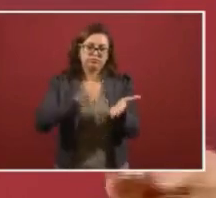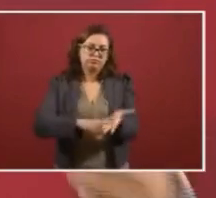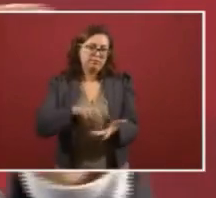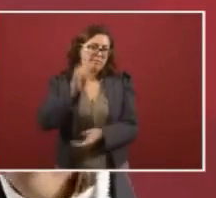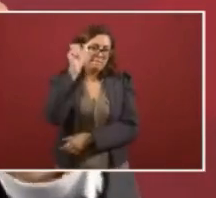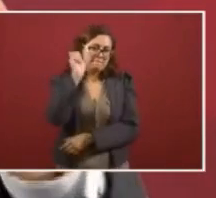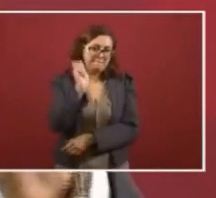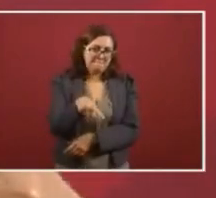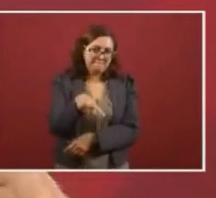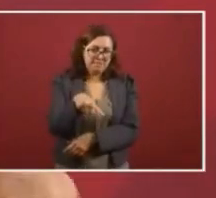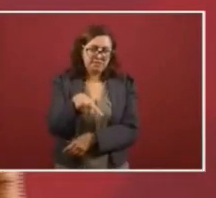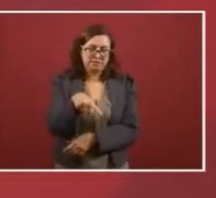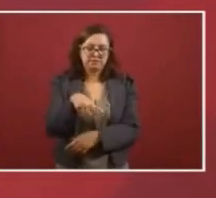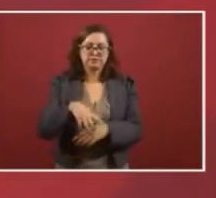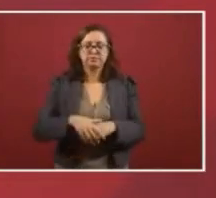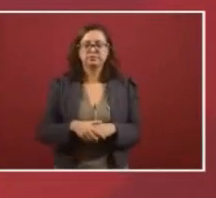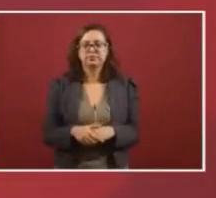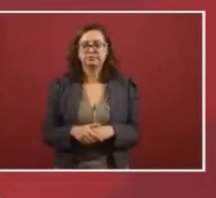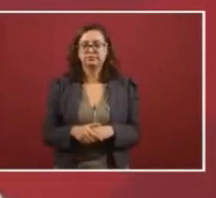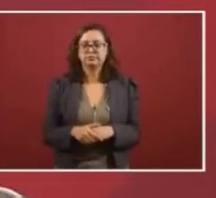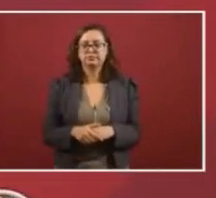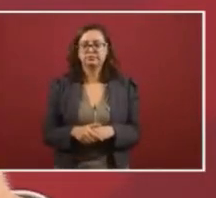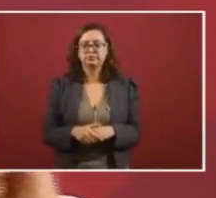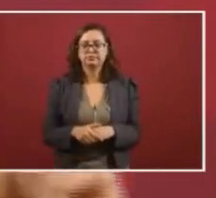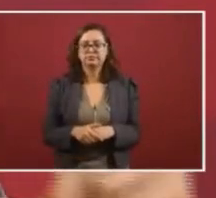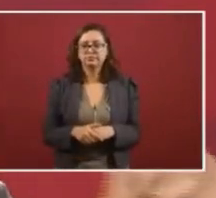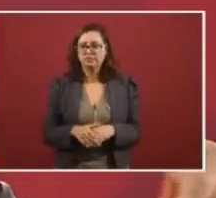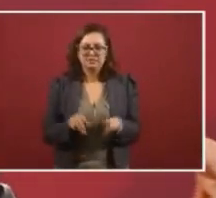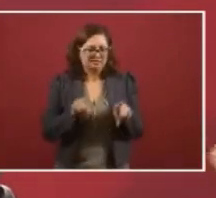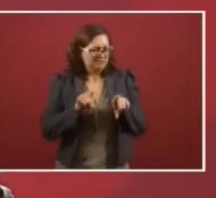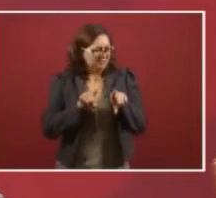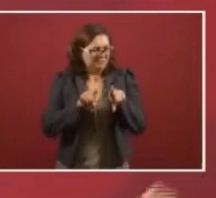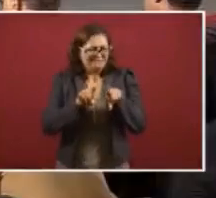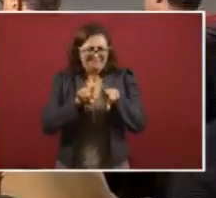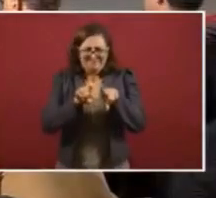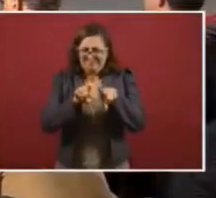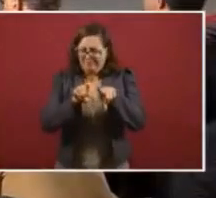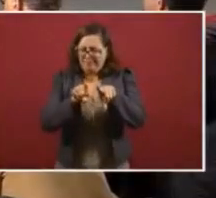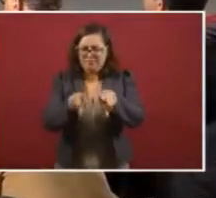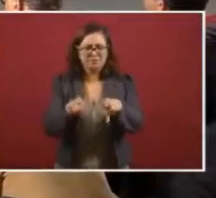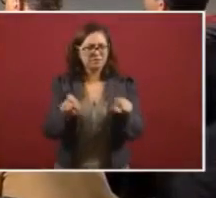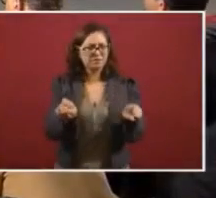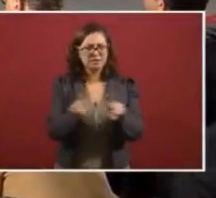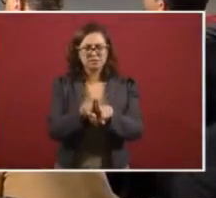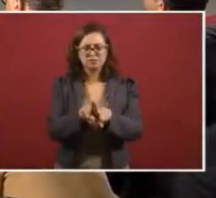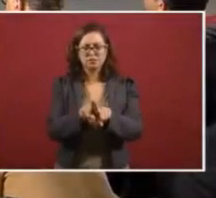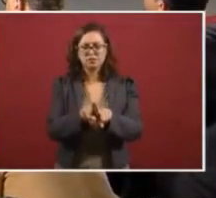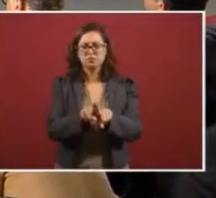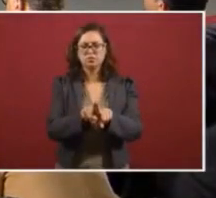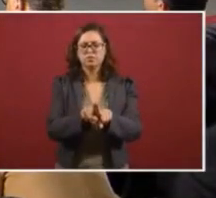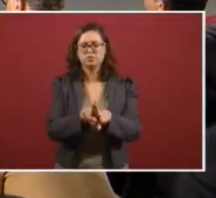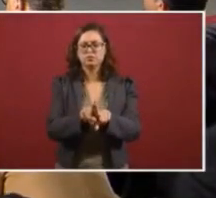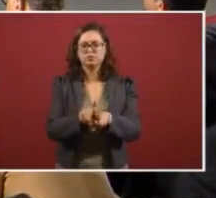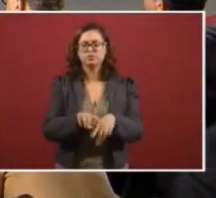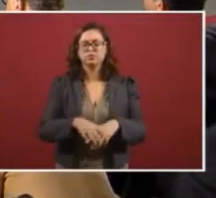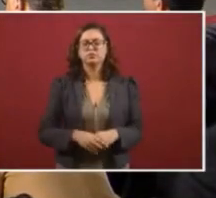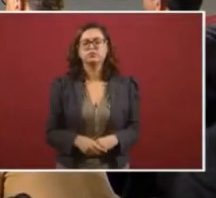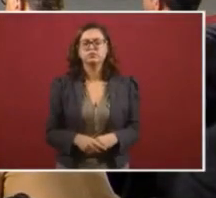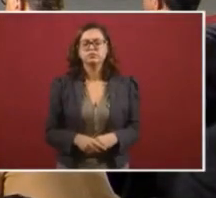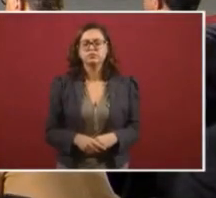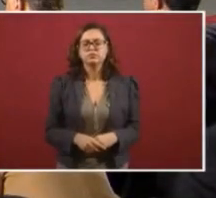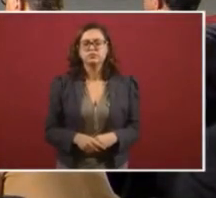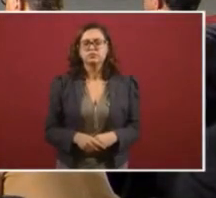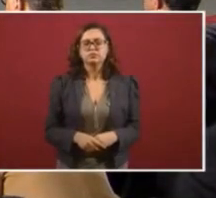duct of their energy. And it was almost parallel. But the